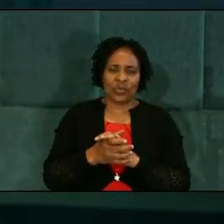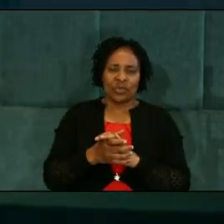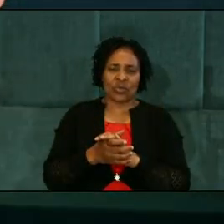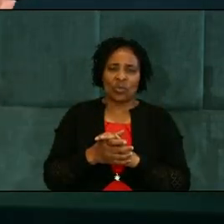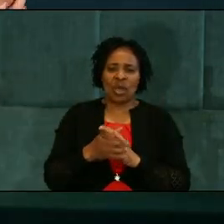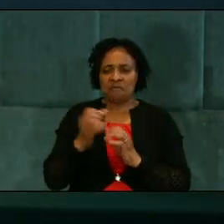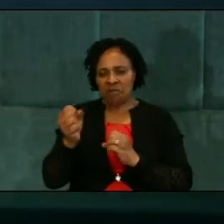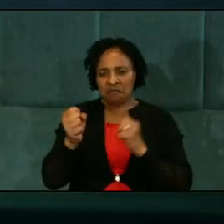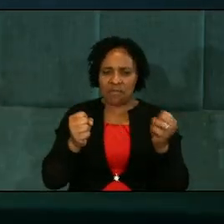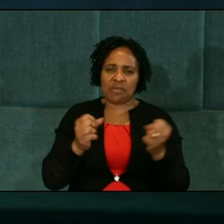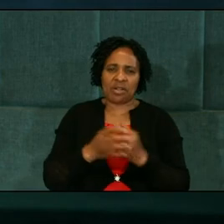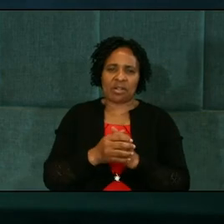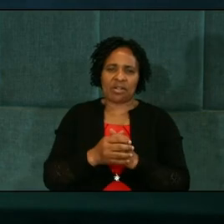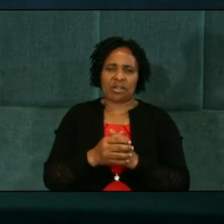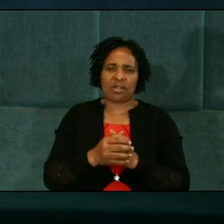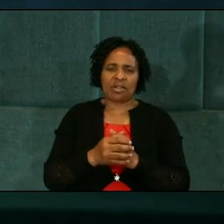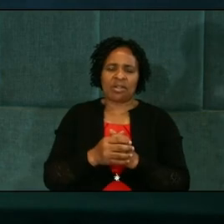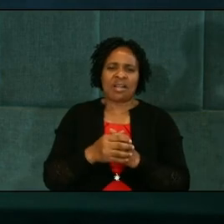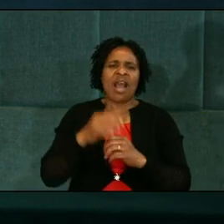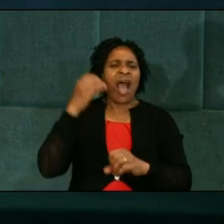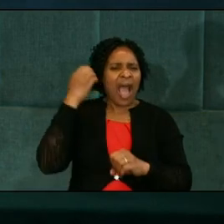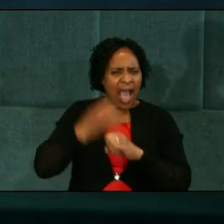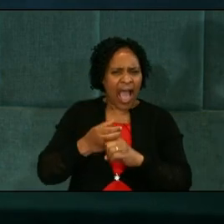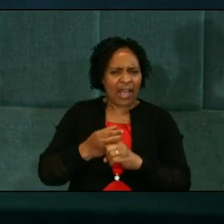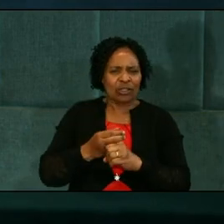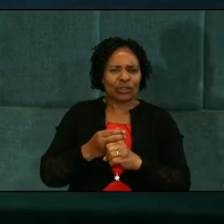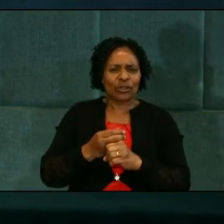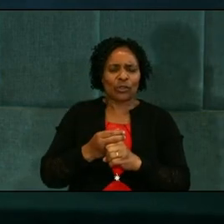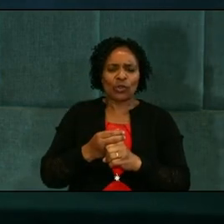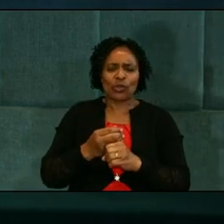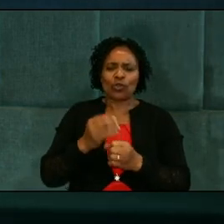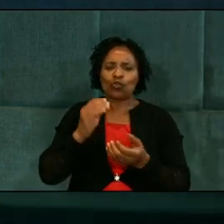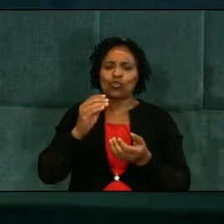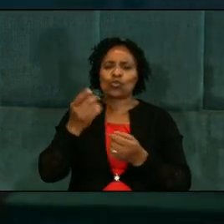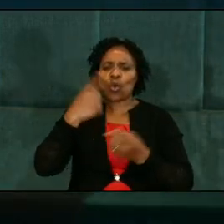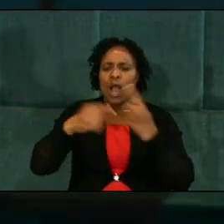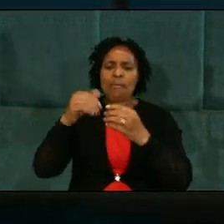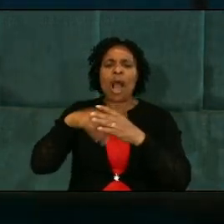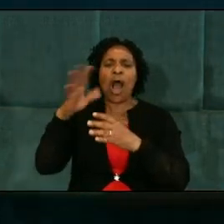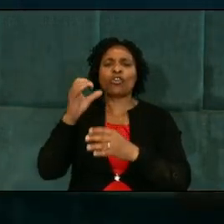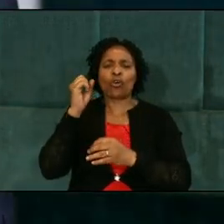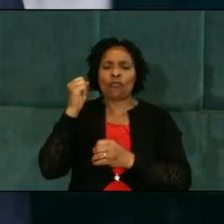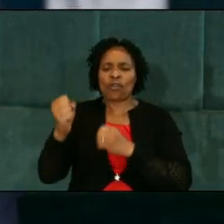Lukewarm. And it's hard to come out of lukewarm.